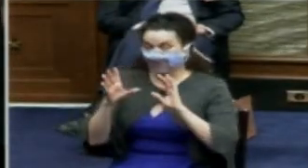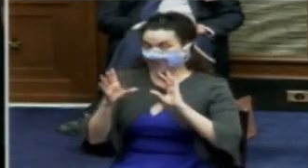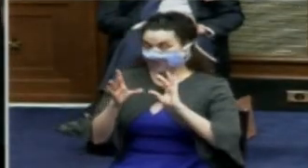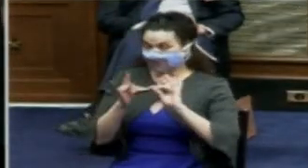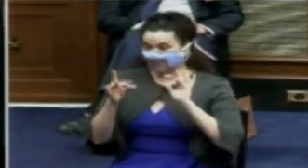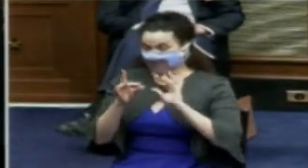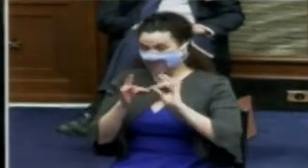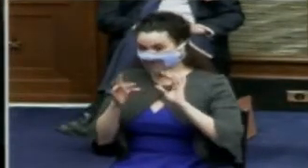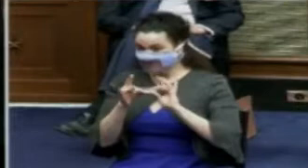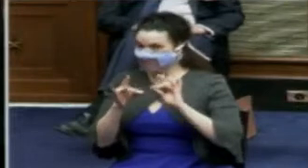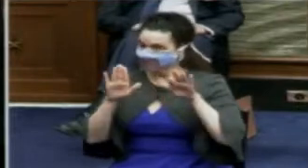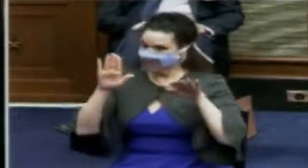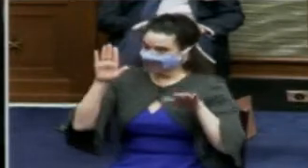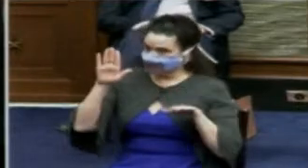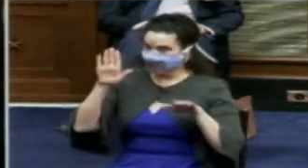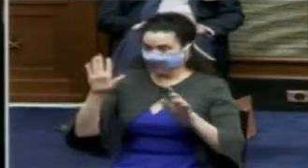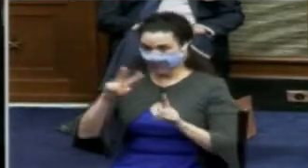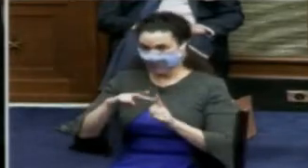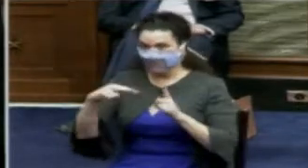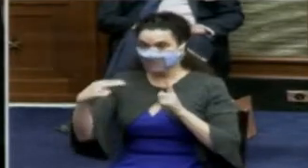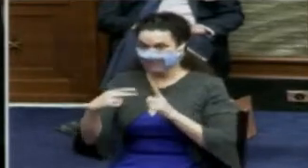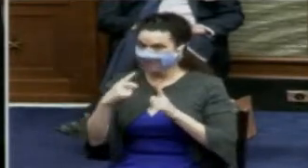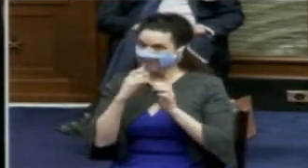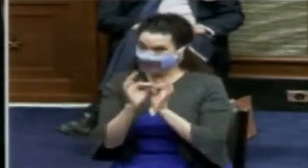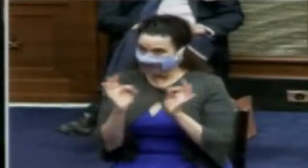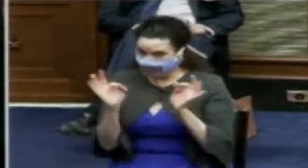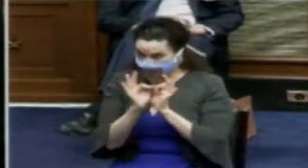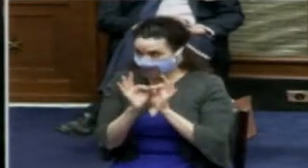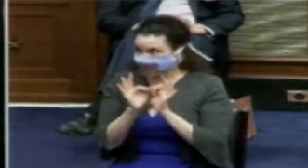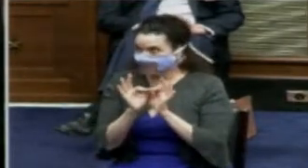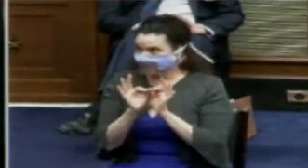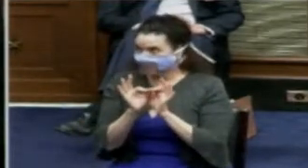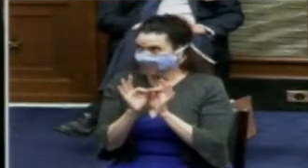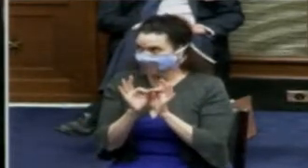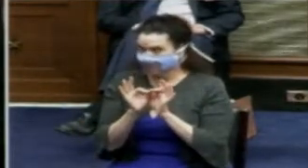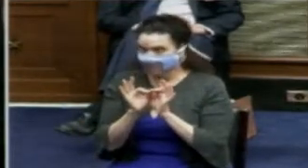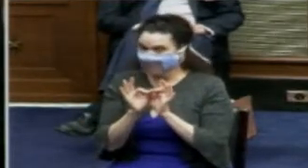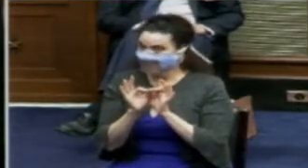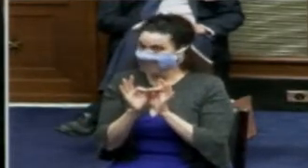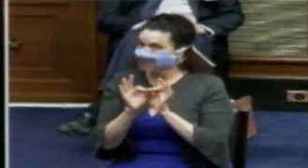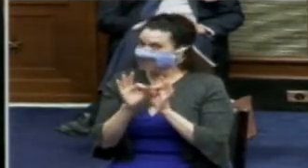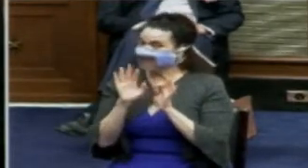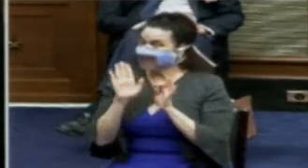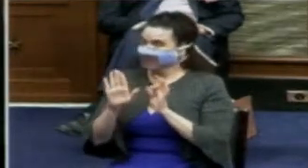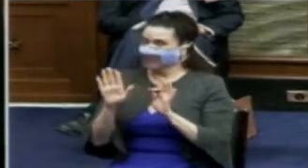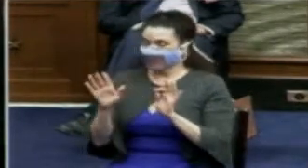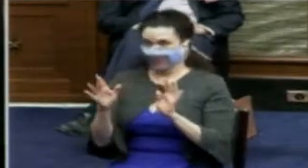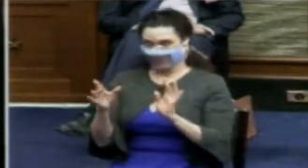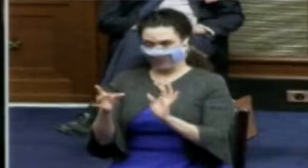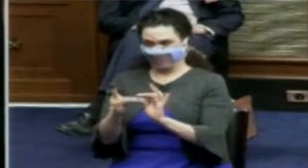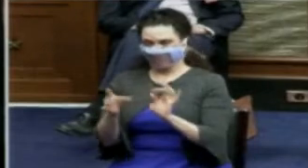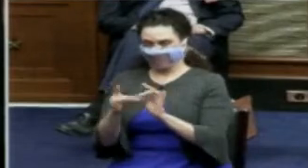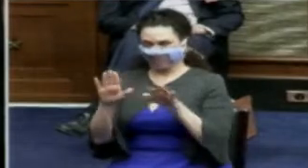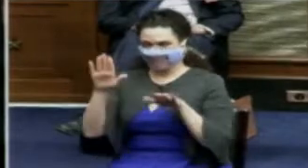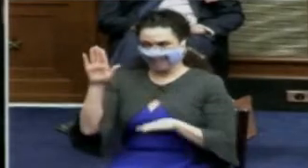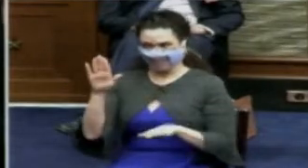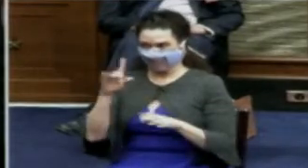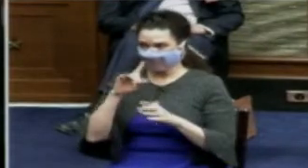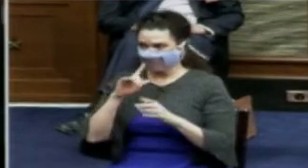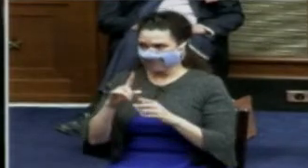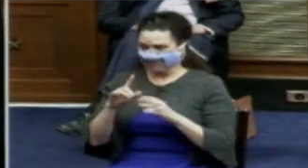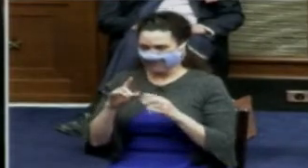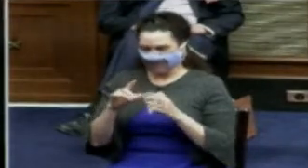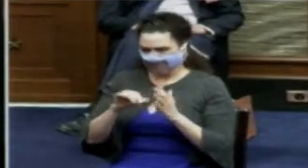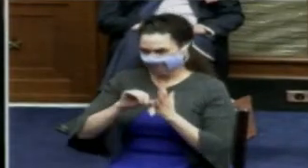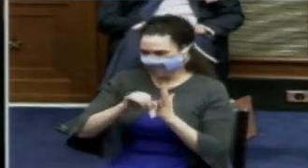perspective are extremely important here, and it gets right to the crux of this question. And I want to